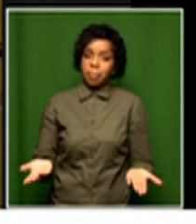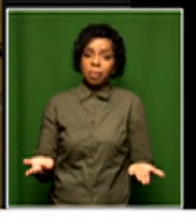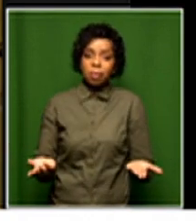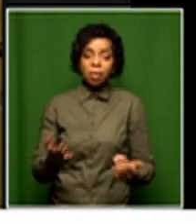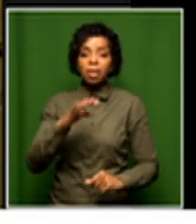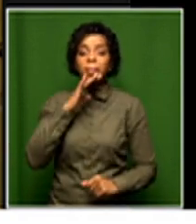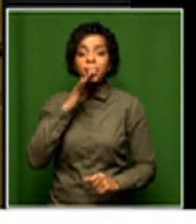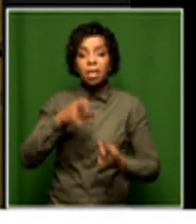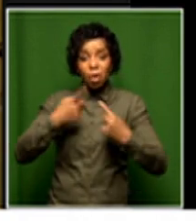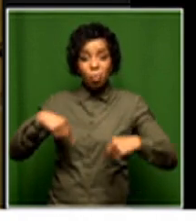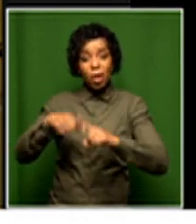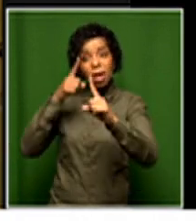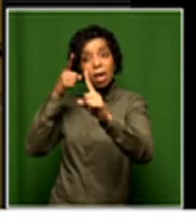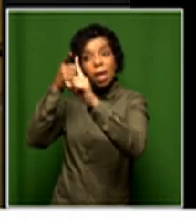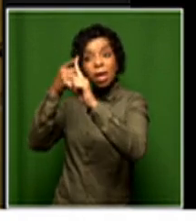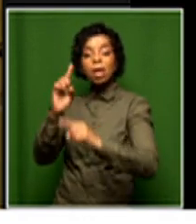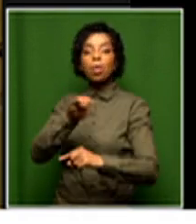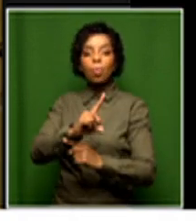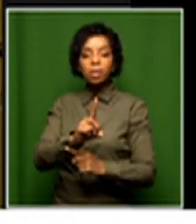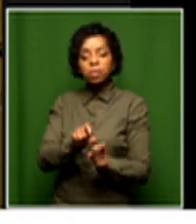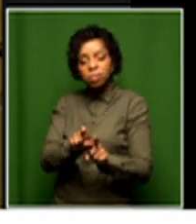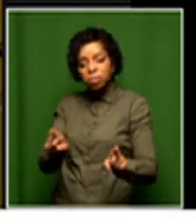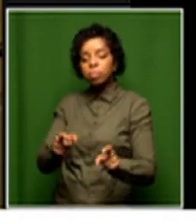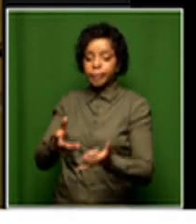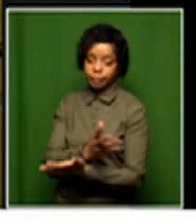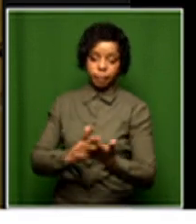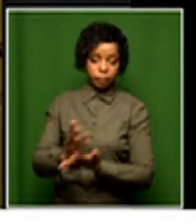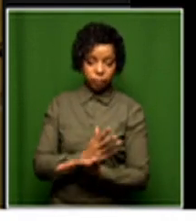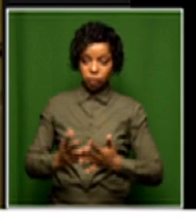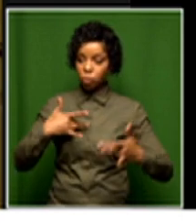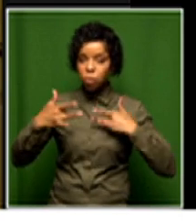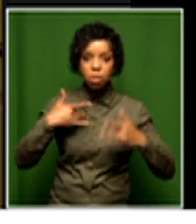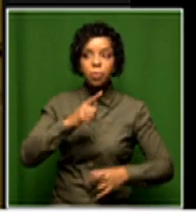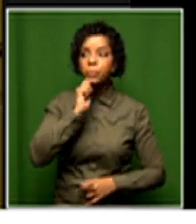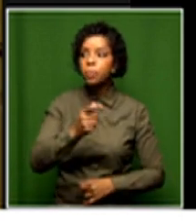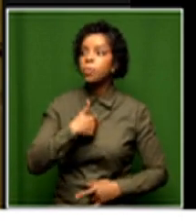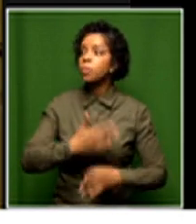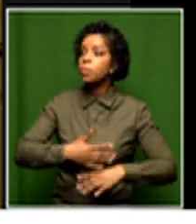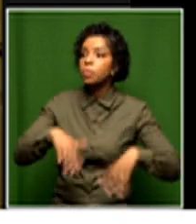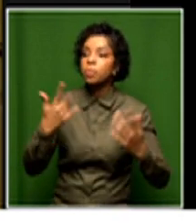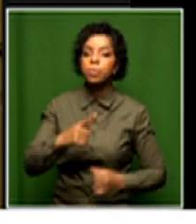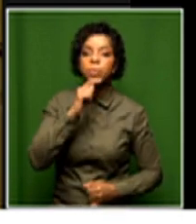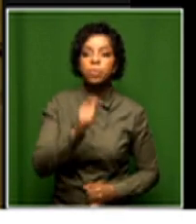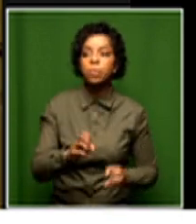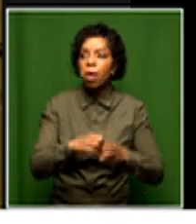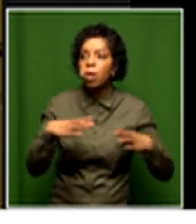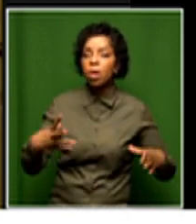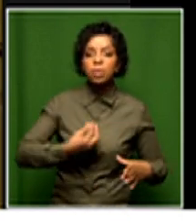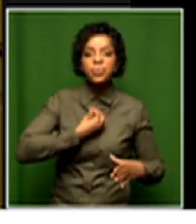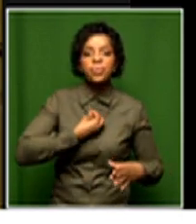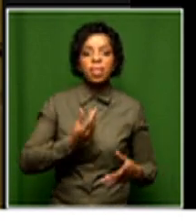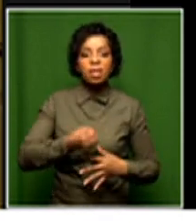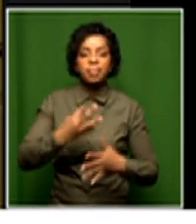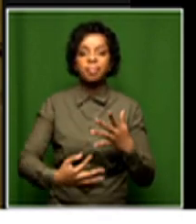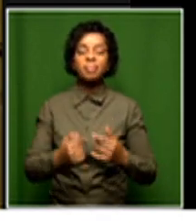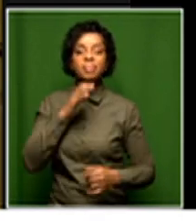get more people talking about it, to get more people to voice their concerns where it actually matters. And when I say where it actually matters, I mean, it's at the top,